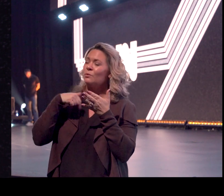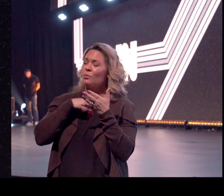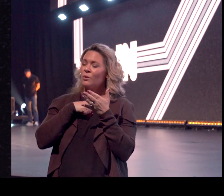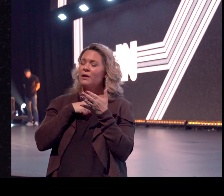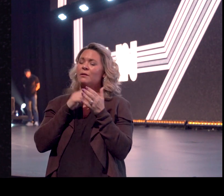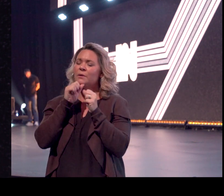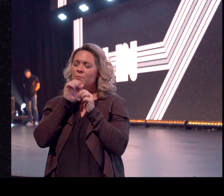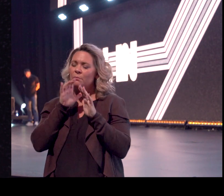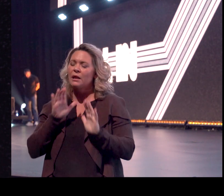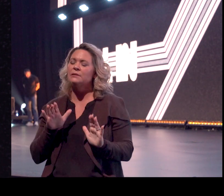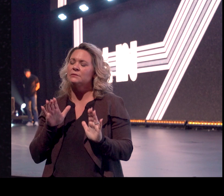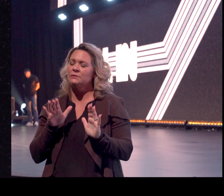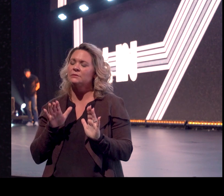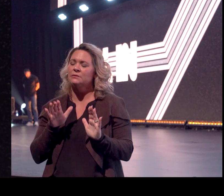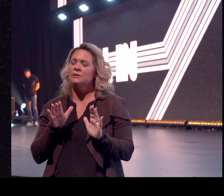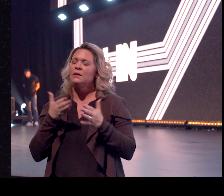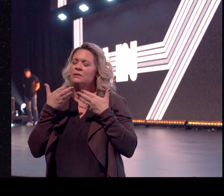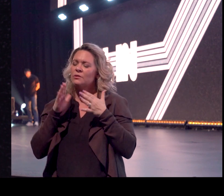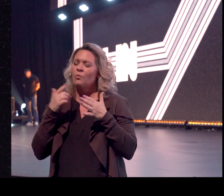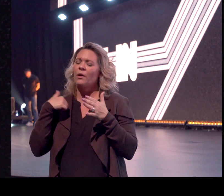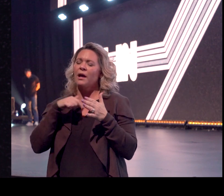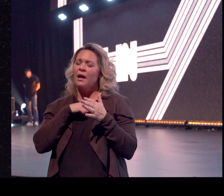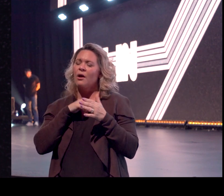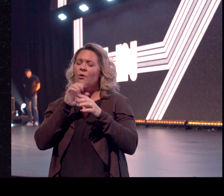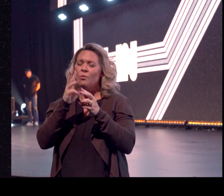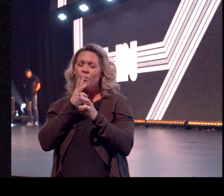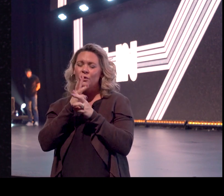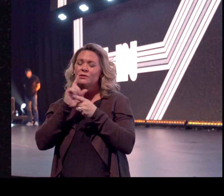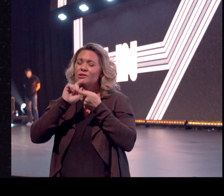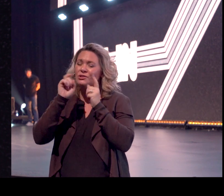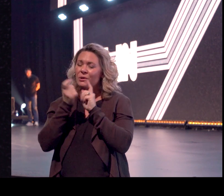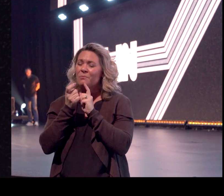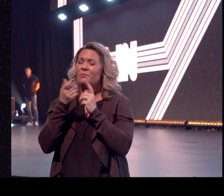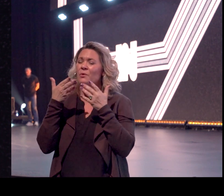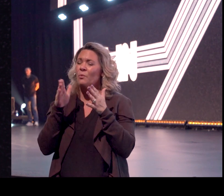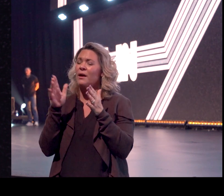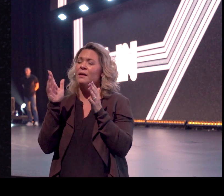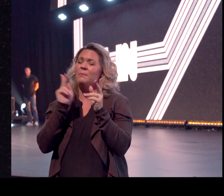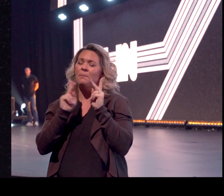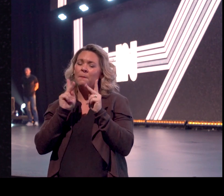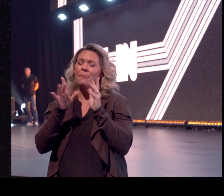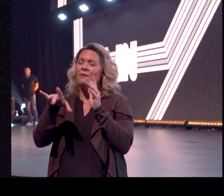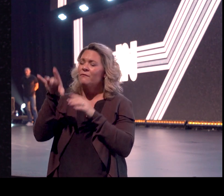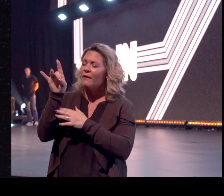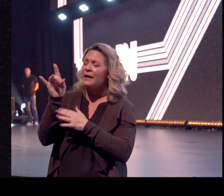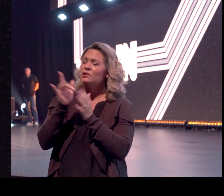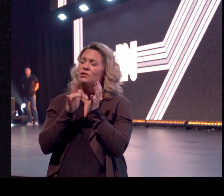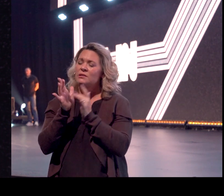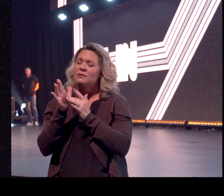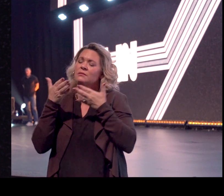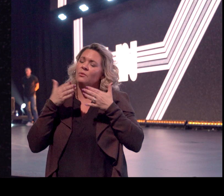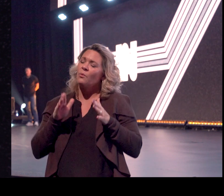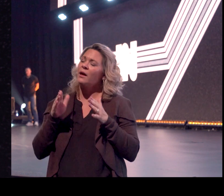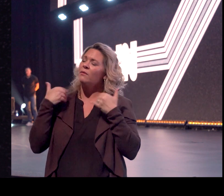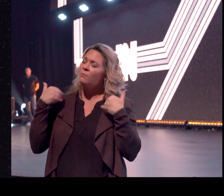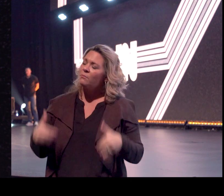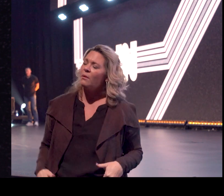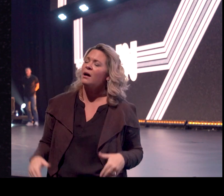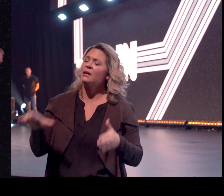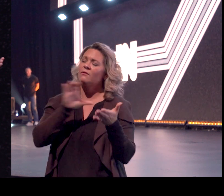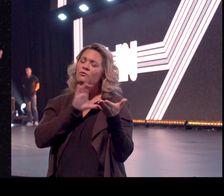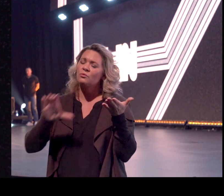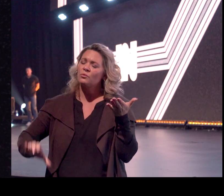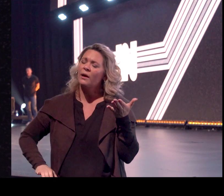when we are blessed the way you want us to be blessed. It's the way our world changes. It's the way people find Jesus. It's the way the body of